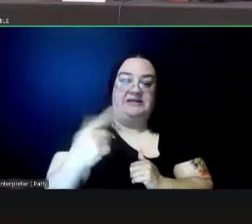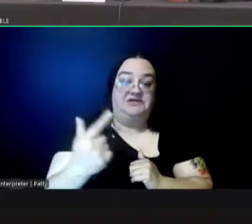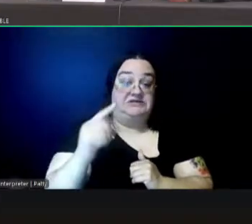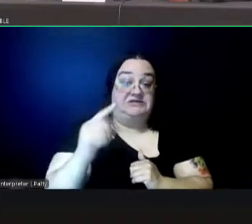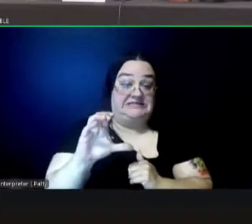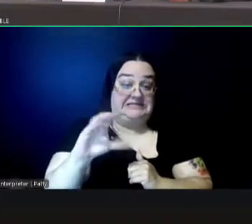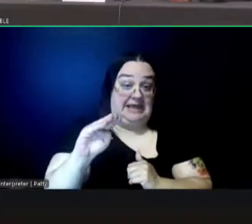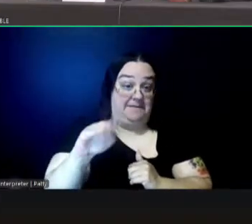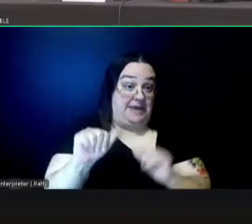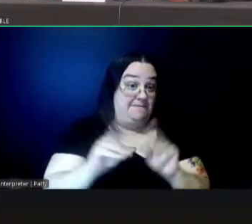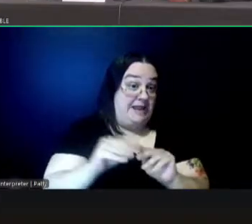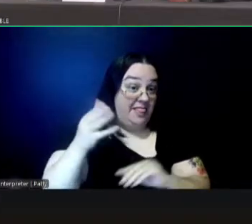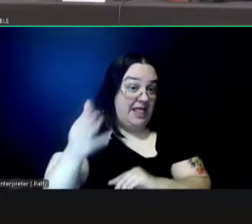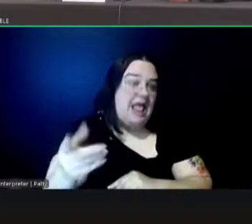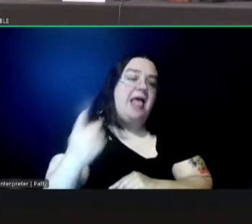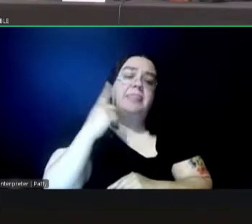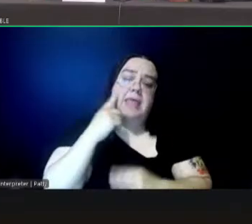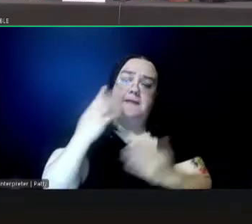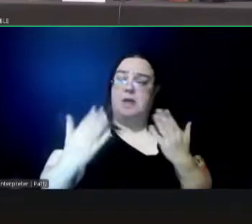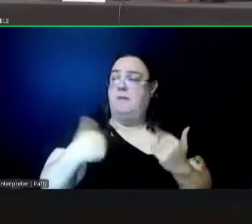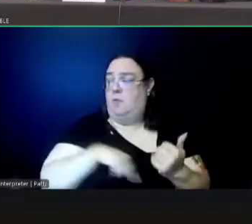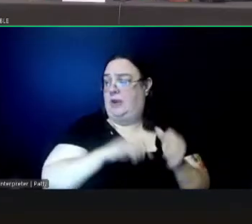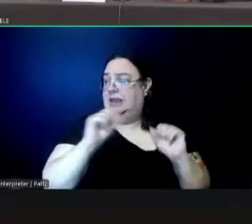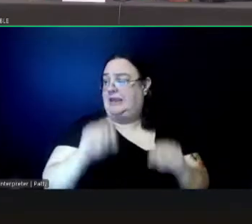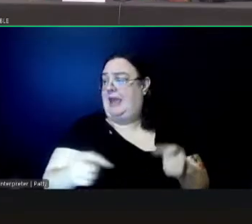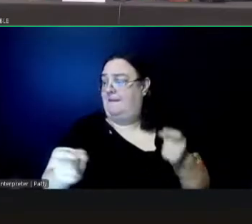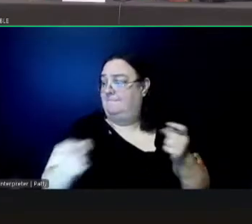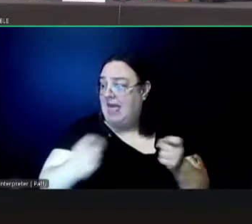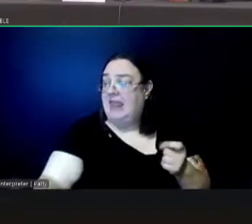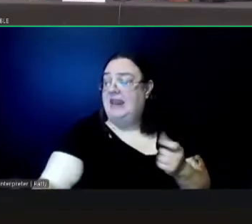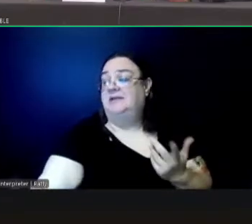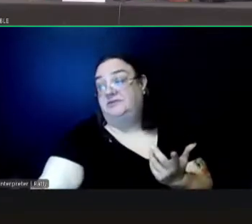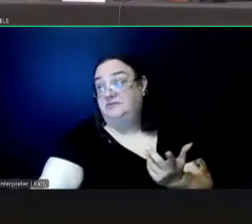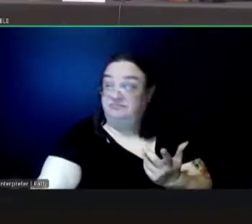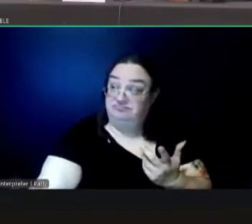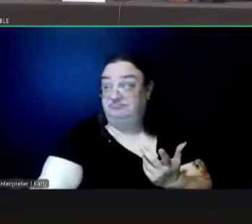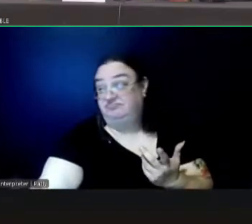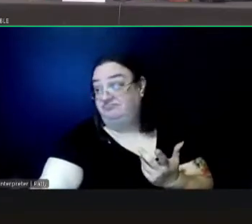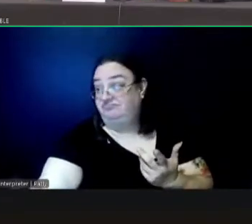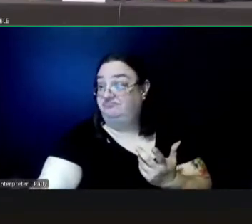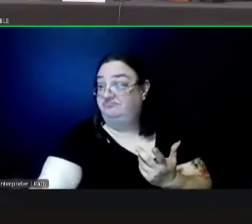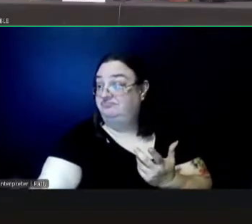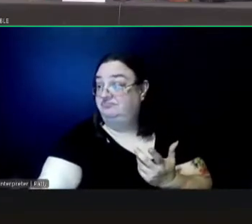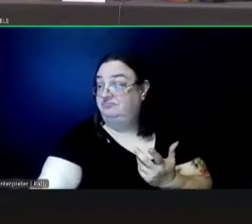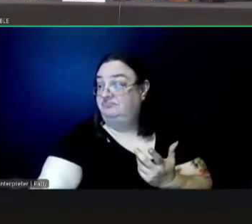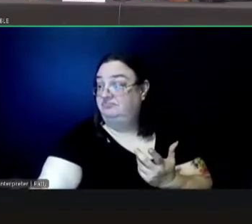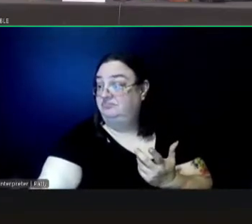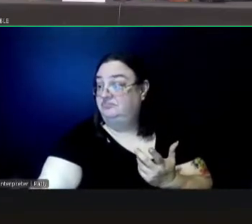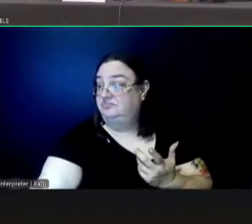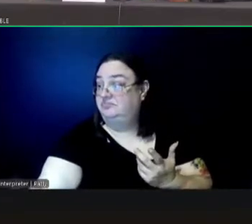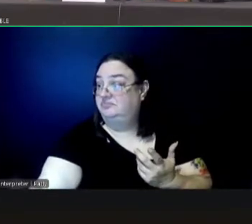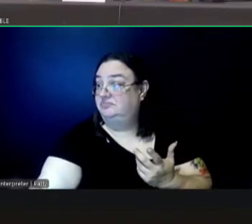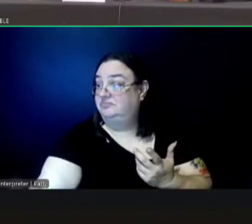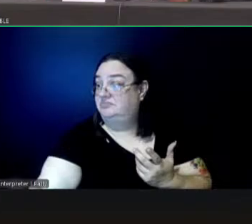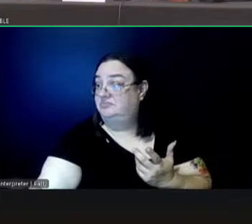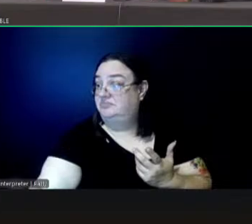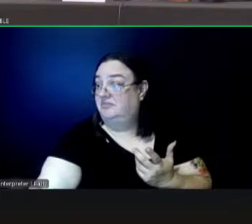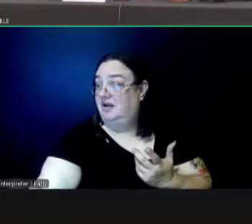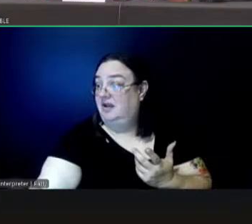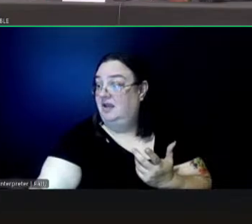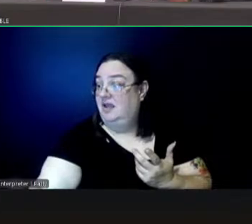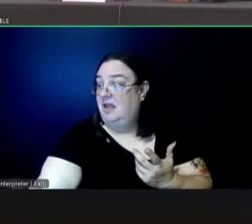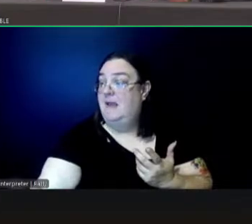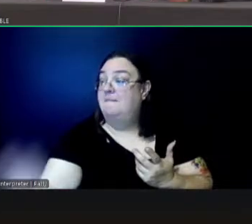we can probably manage either way, but we will, as a